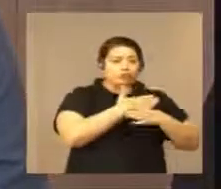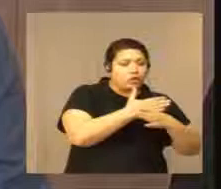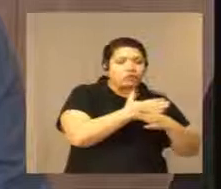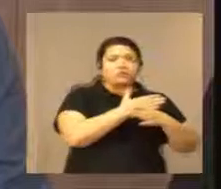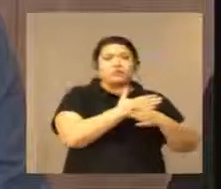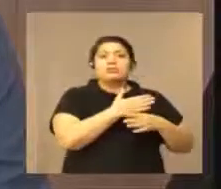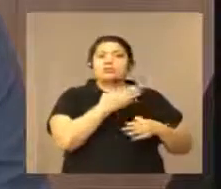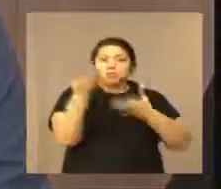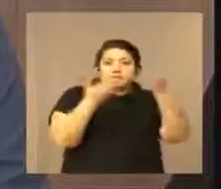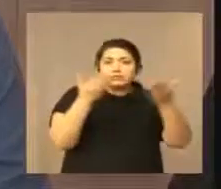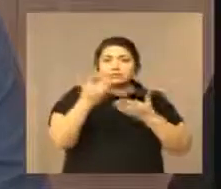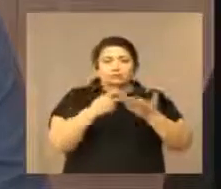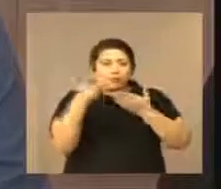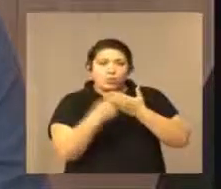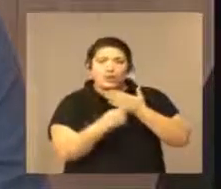programs and services.